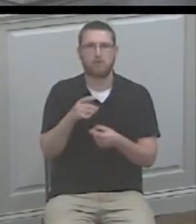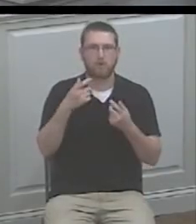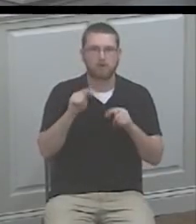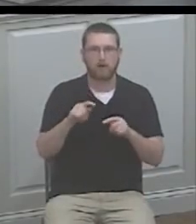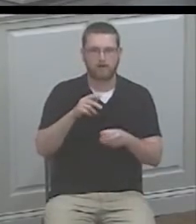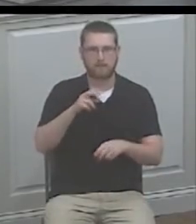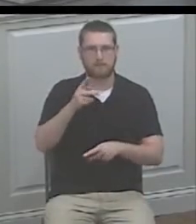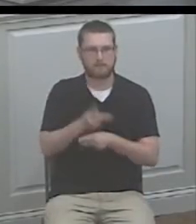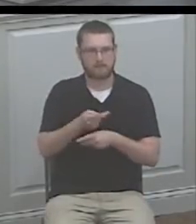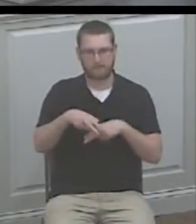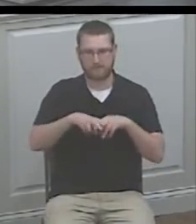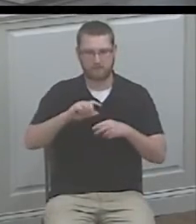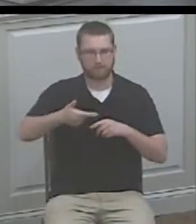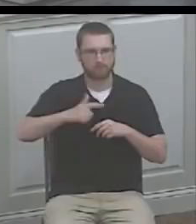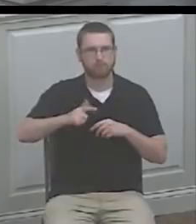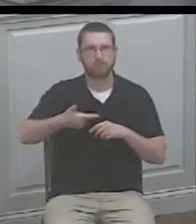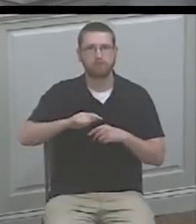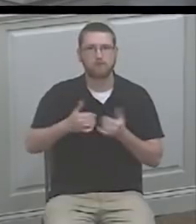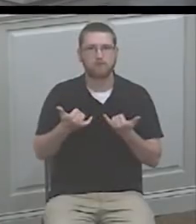keep that circulating through.